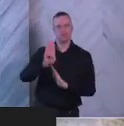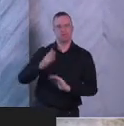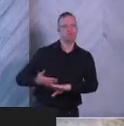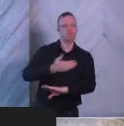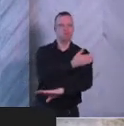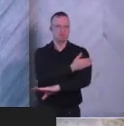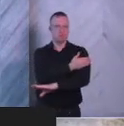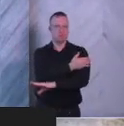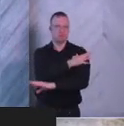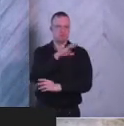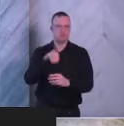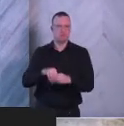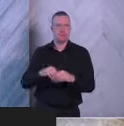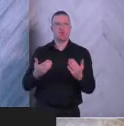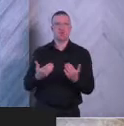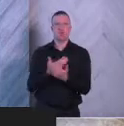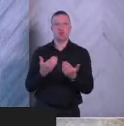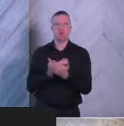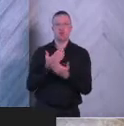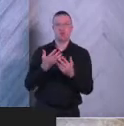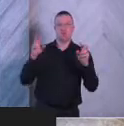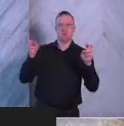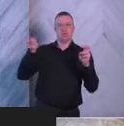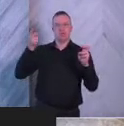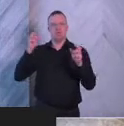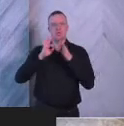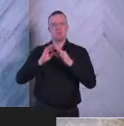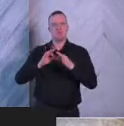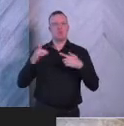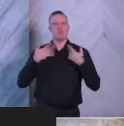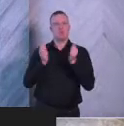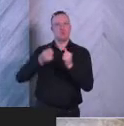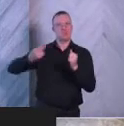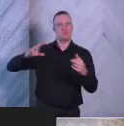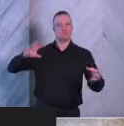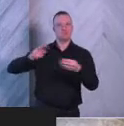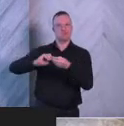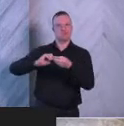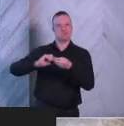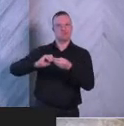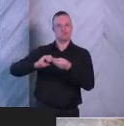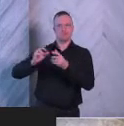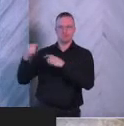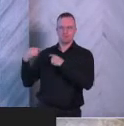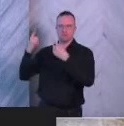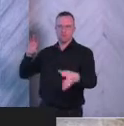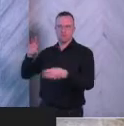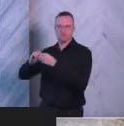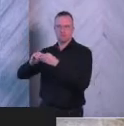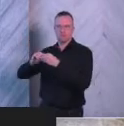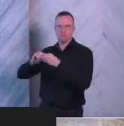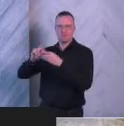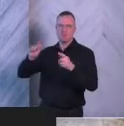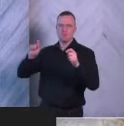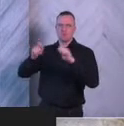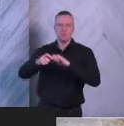into a modern day understanding of where we are at as a society, in a Canadian society. We know that there's lots